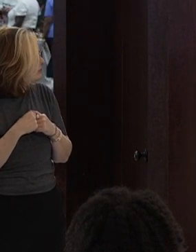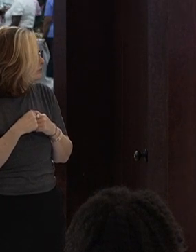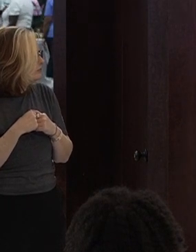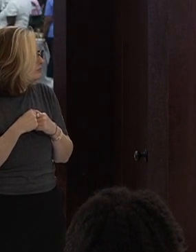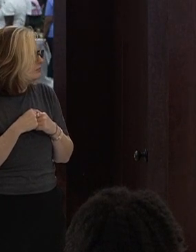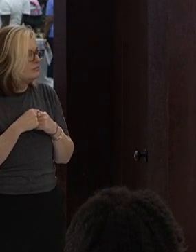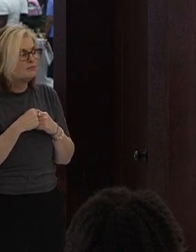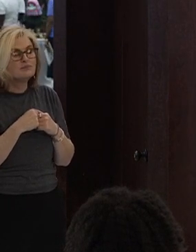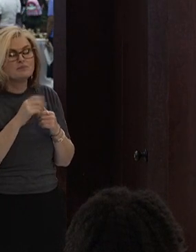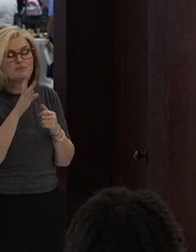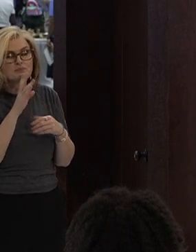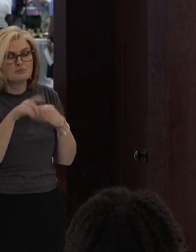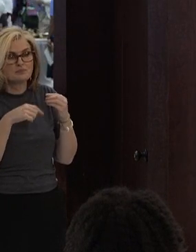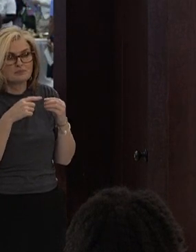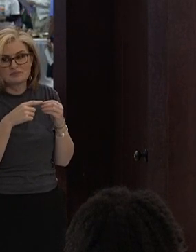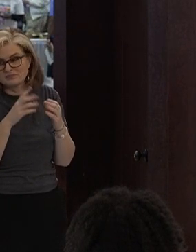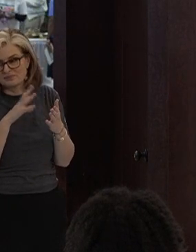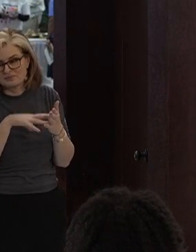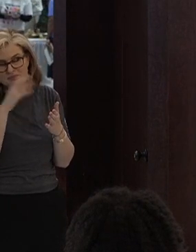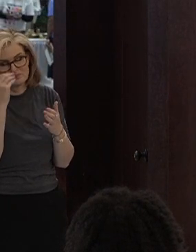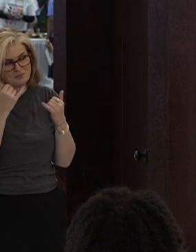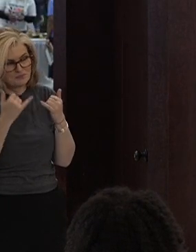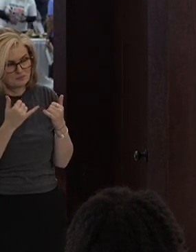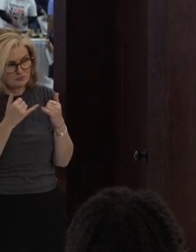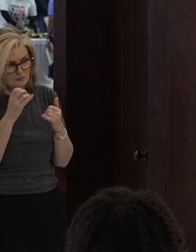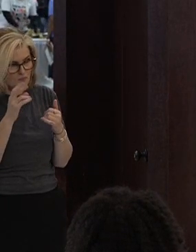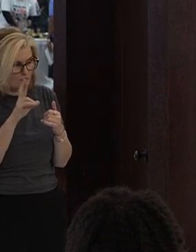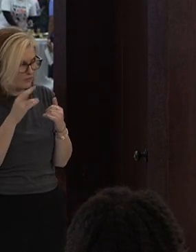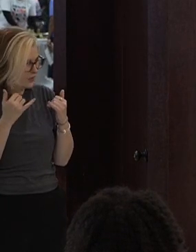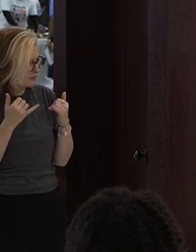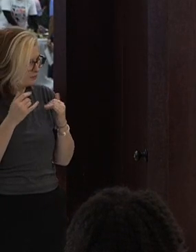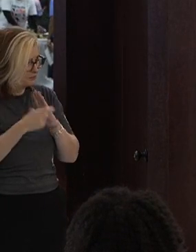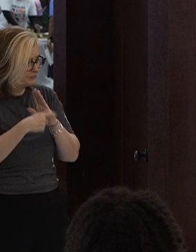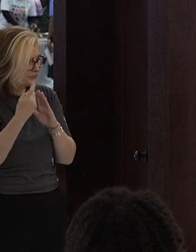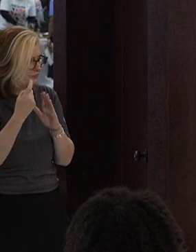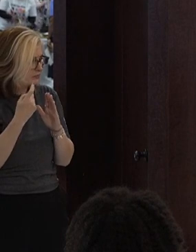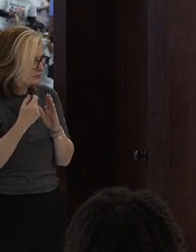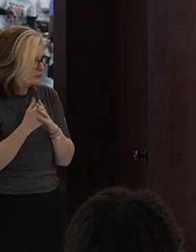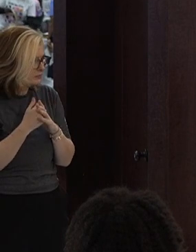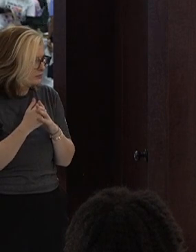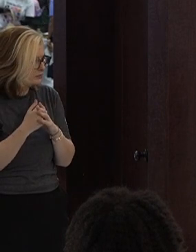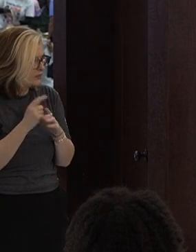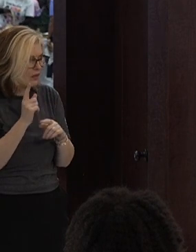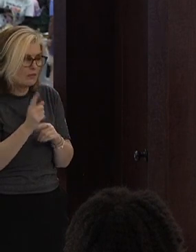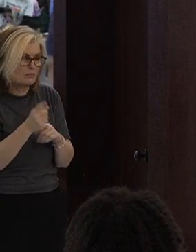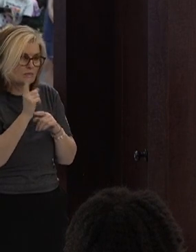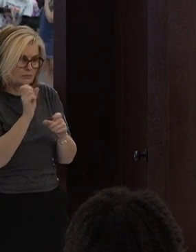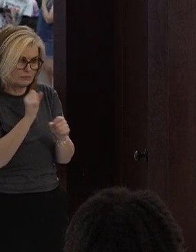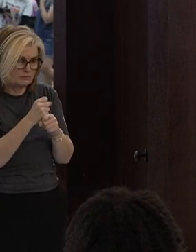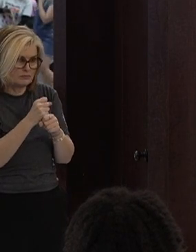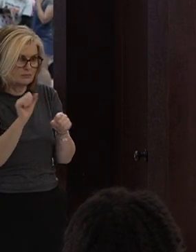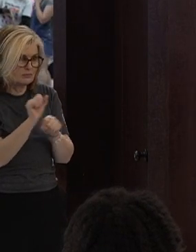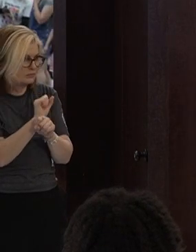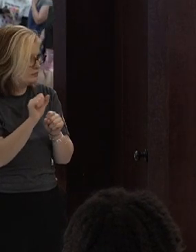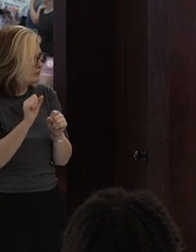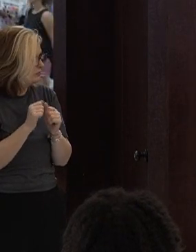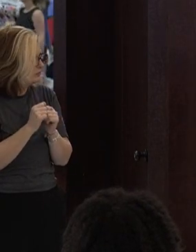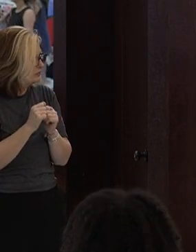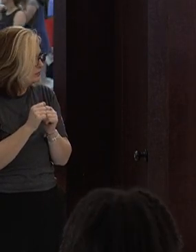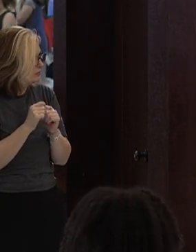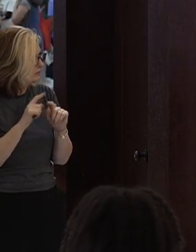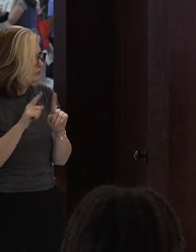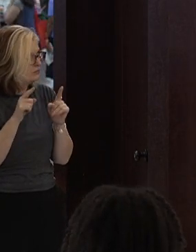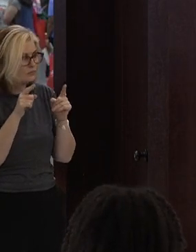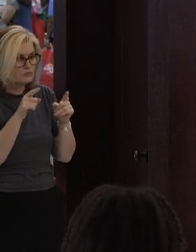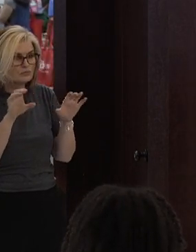So as I mentioned, and you've learned now, copyright exists automatically the moment you create a work. But you